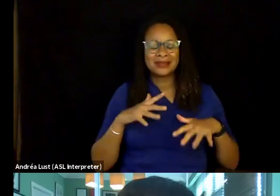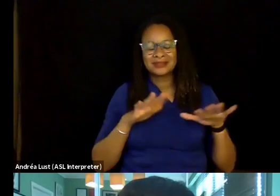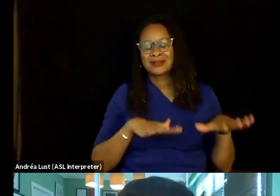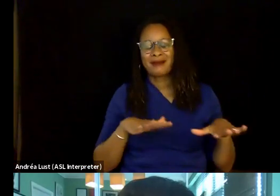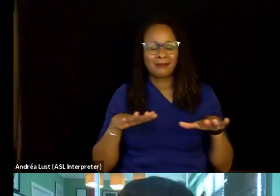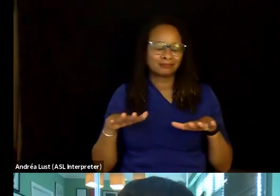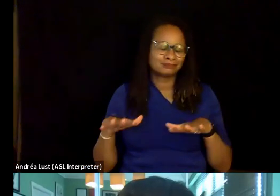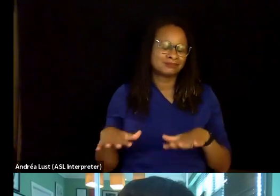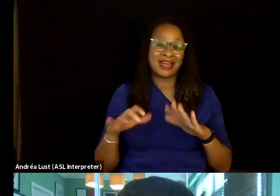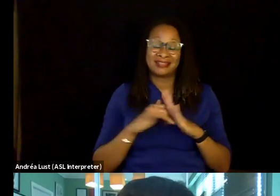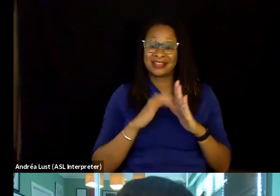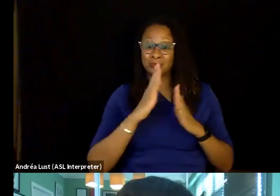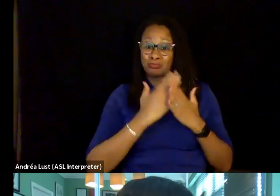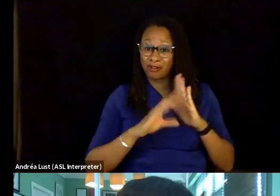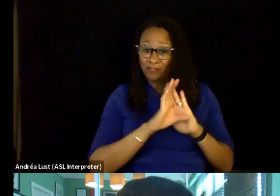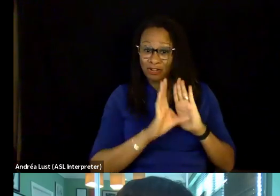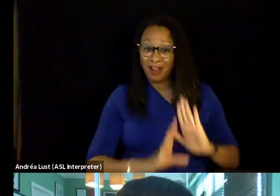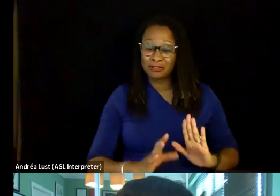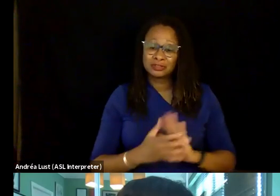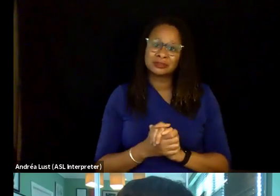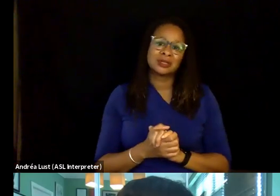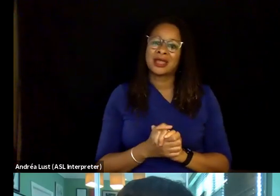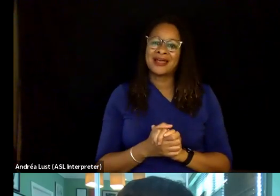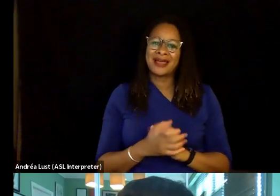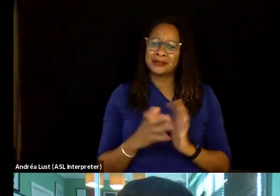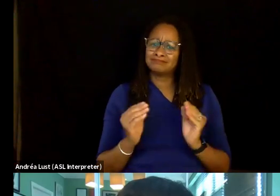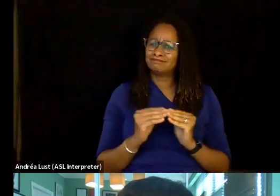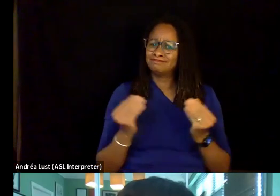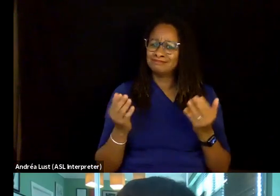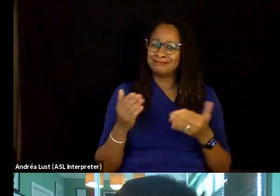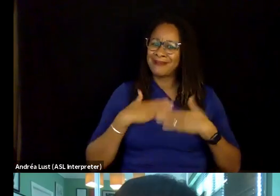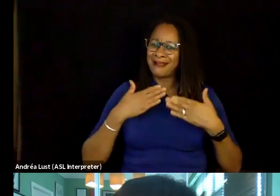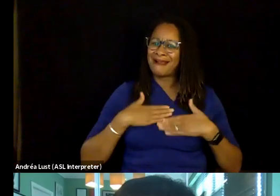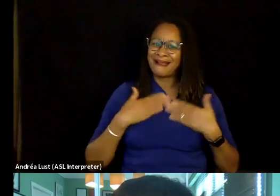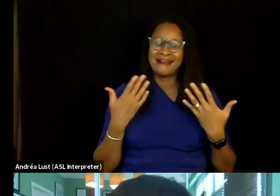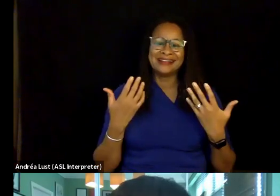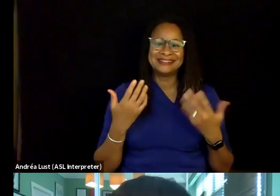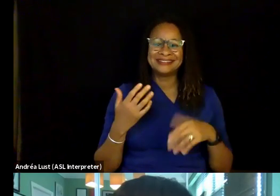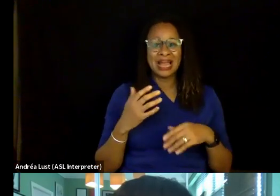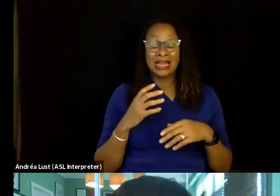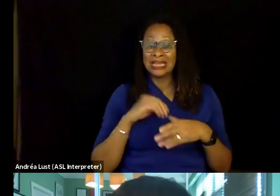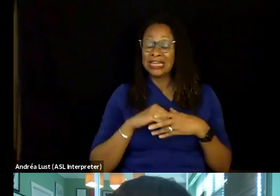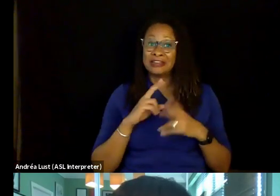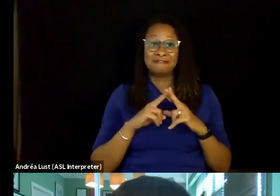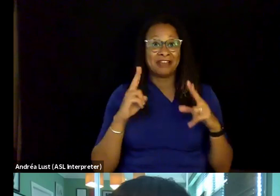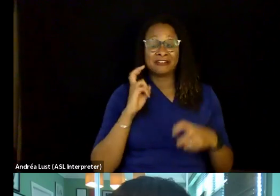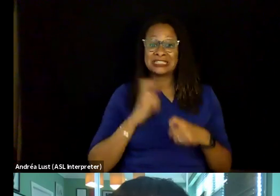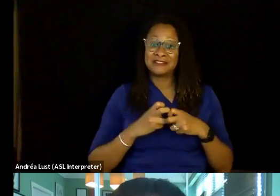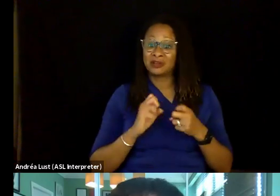know, characterizes you, and even a cheerful mood in really difficult situations.